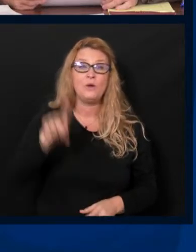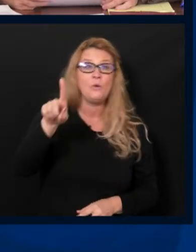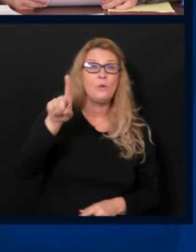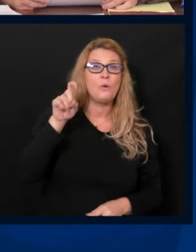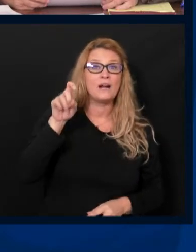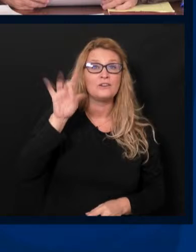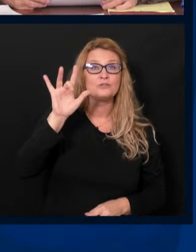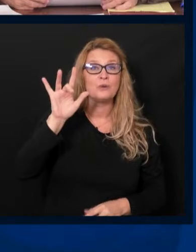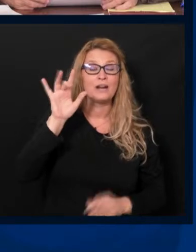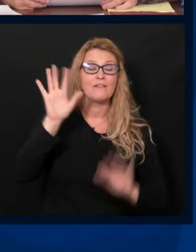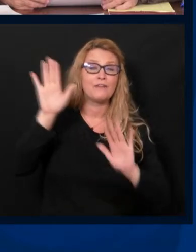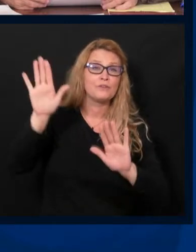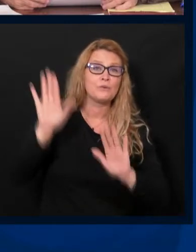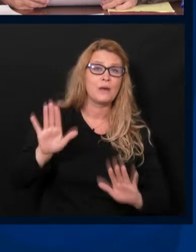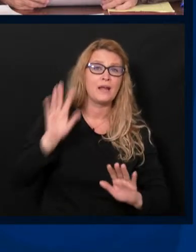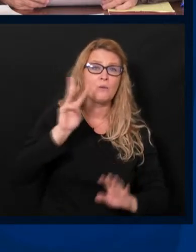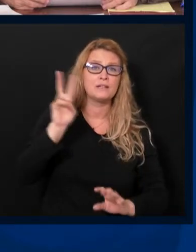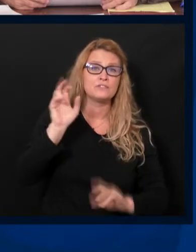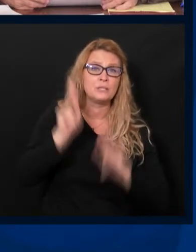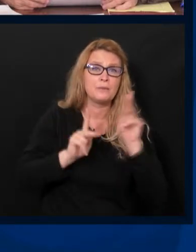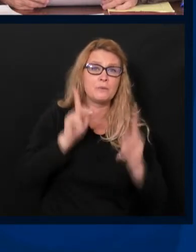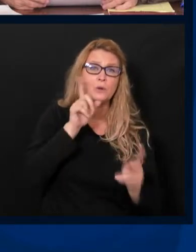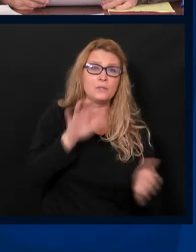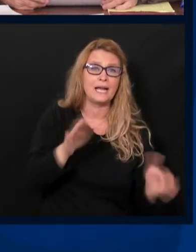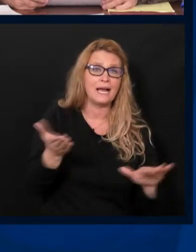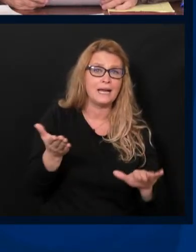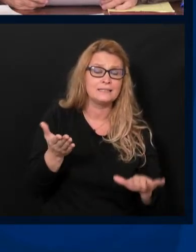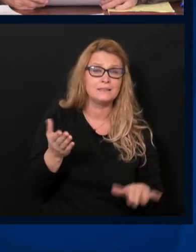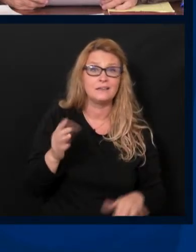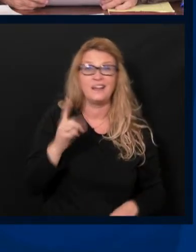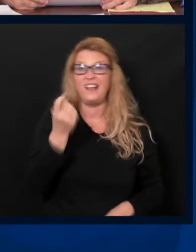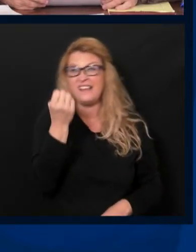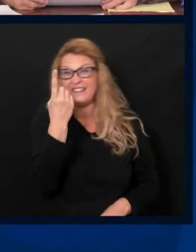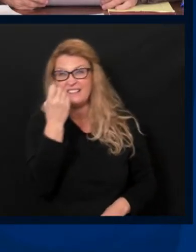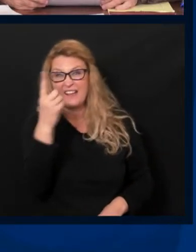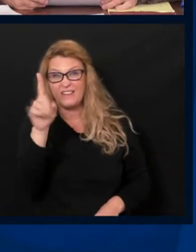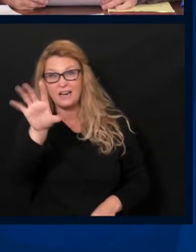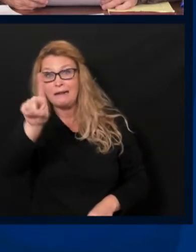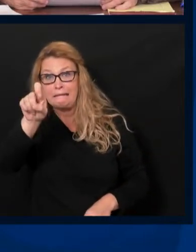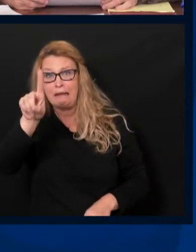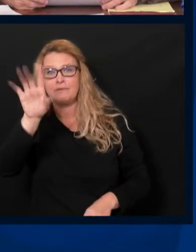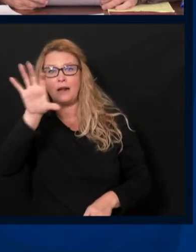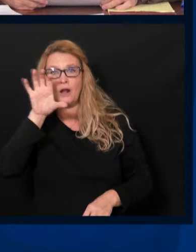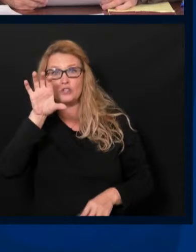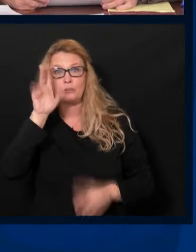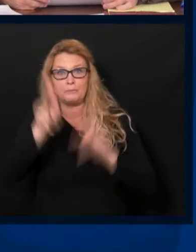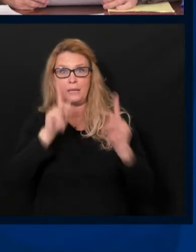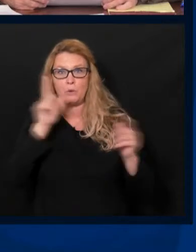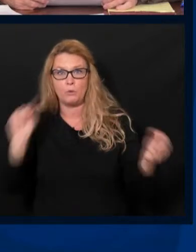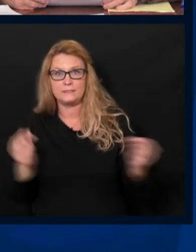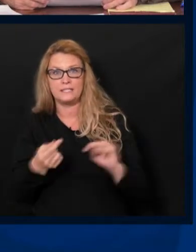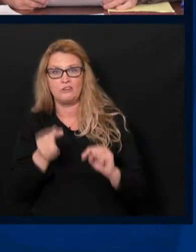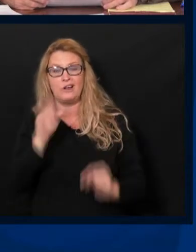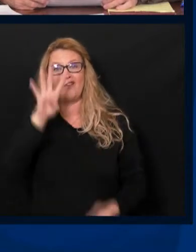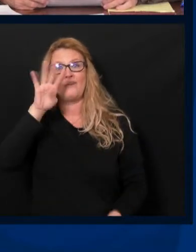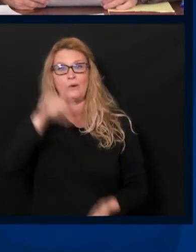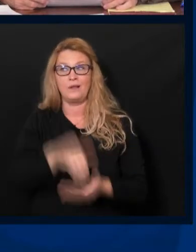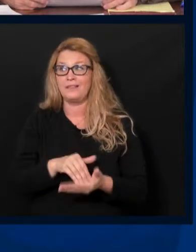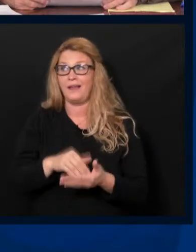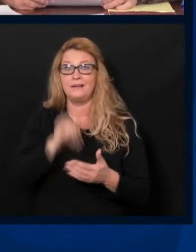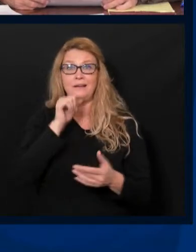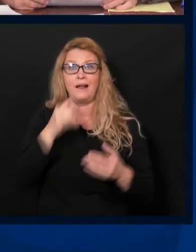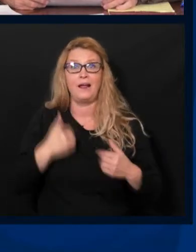125 great West Virginians died. Another 1,100 were injured, and 4,000 were left